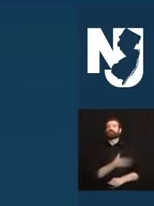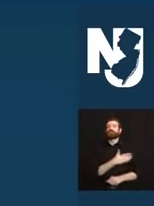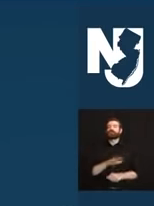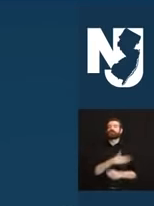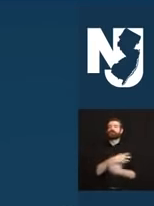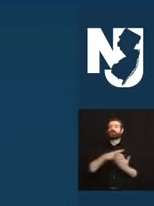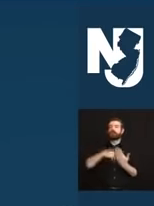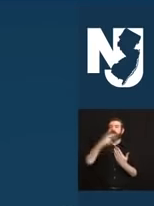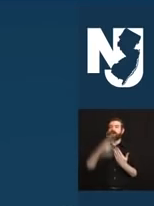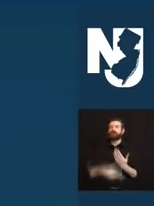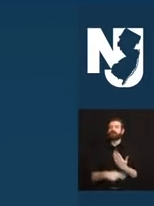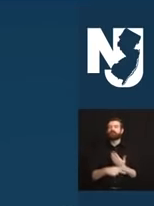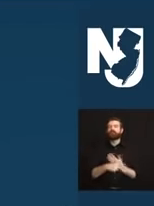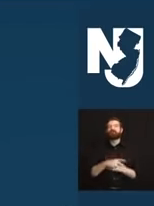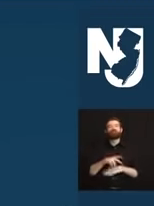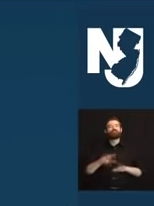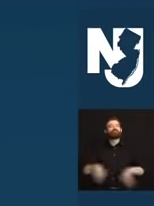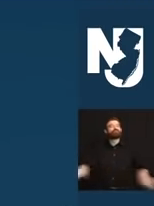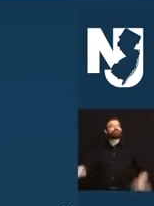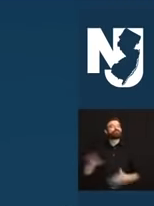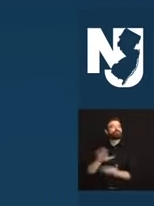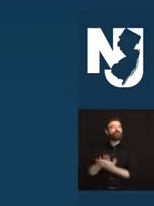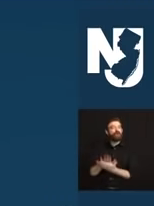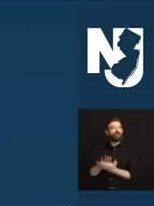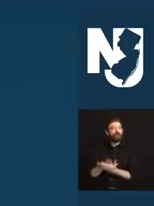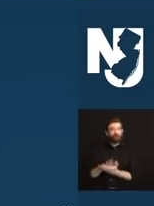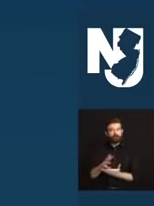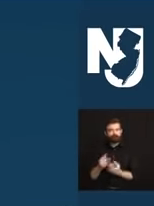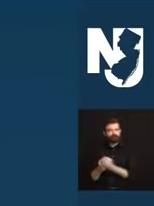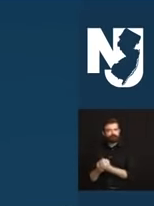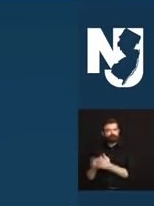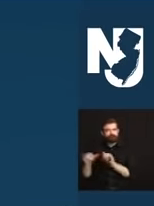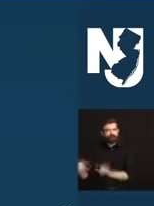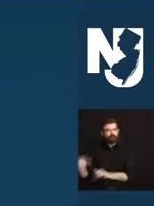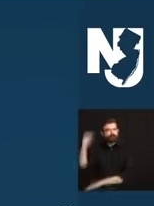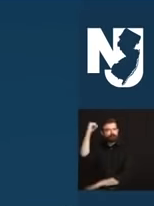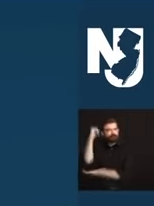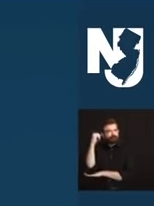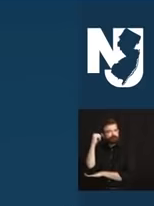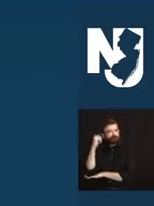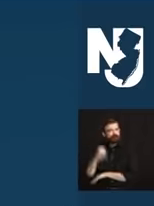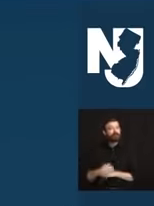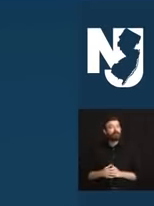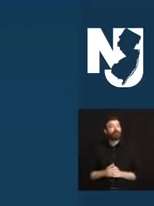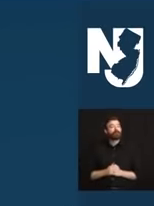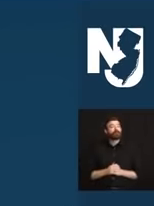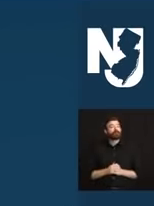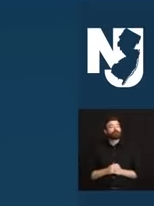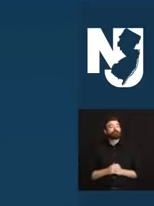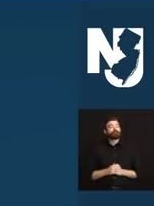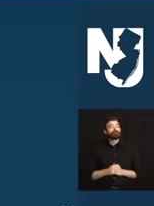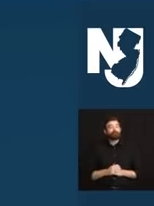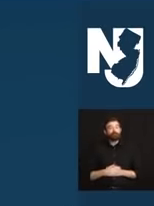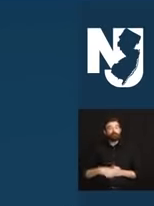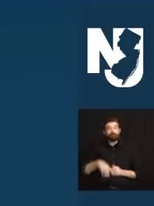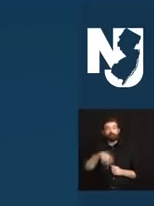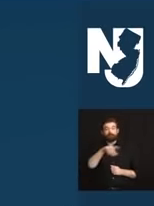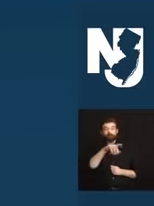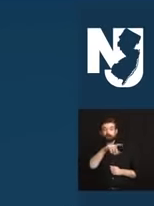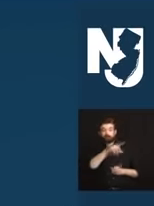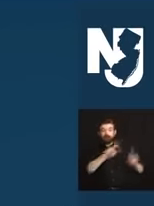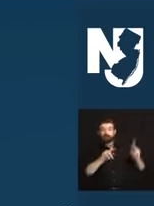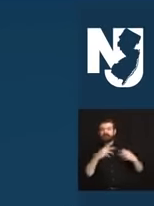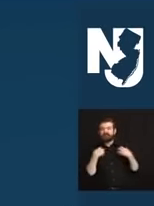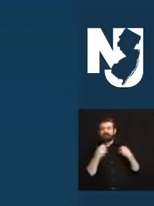Jack was also a tremendous advocate for individuals recovering from traumatic brain injuries, a cause that became dear to him after